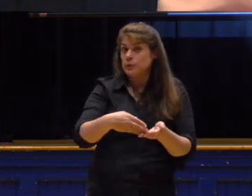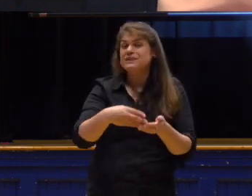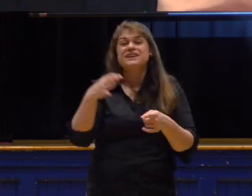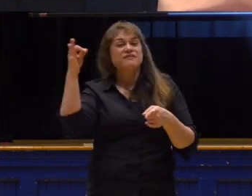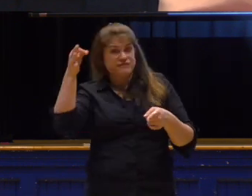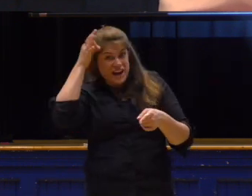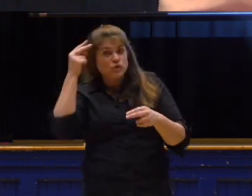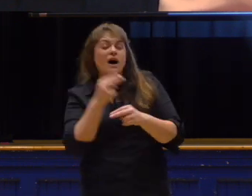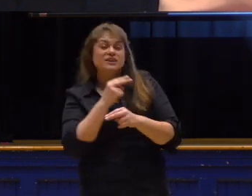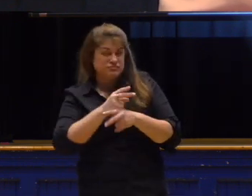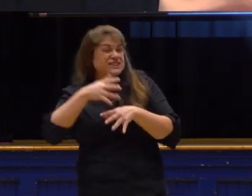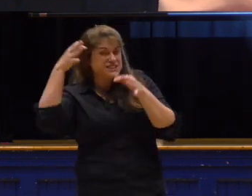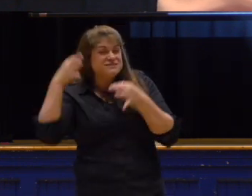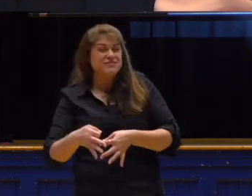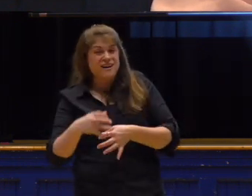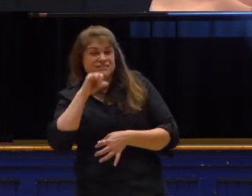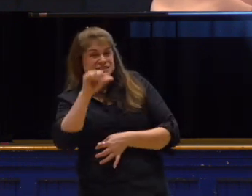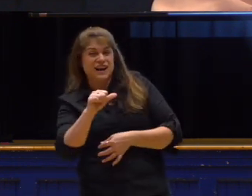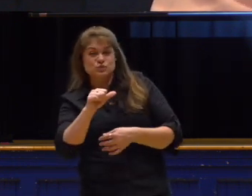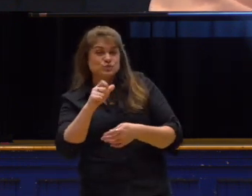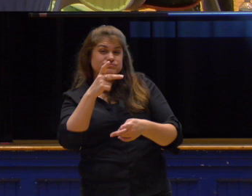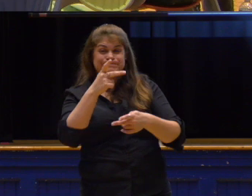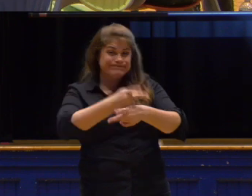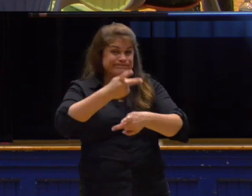Federal Highway can choose not to participate in the rest of it.